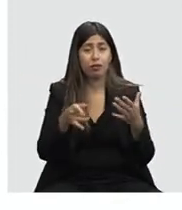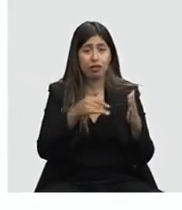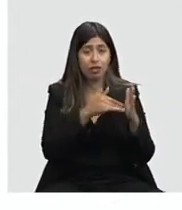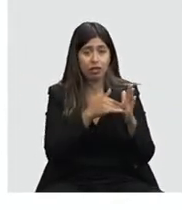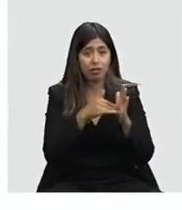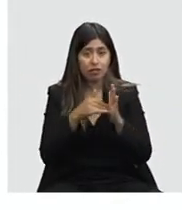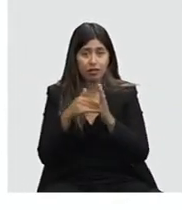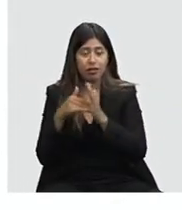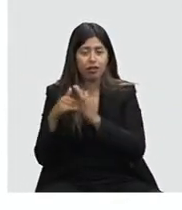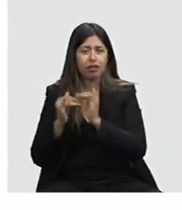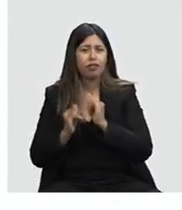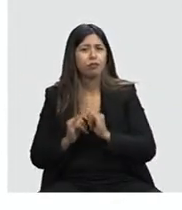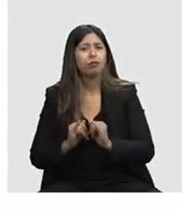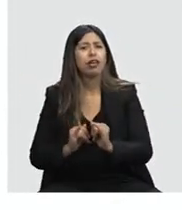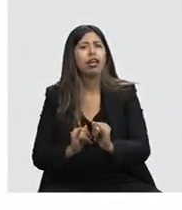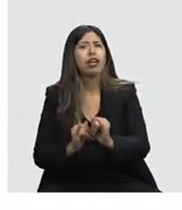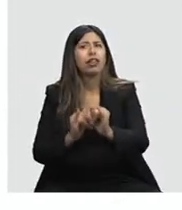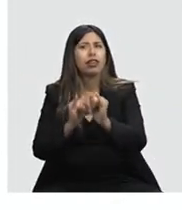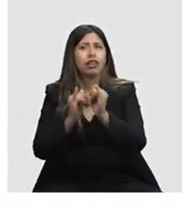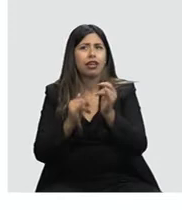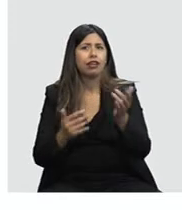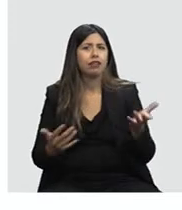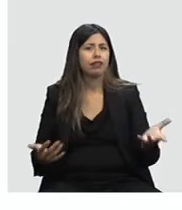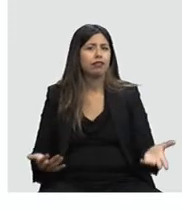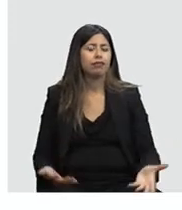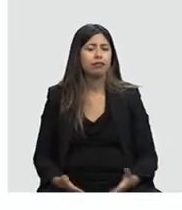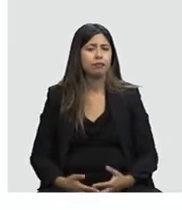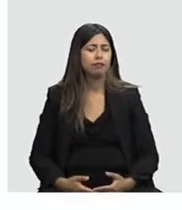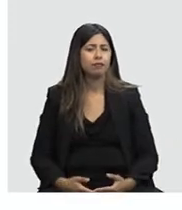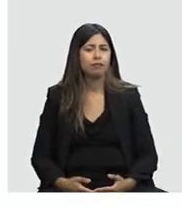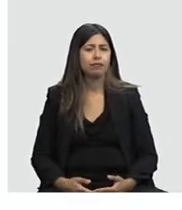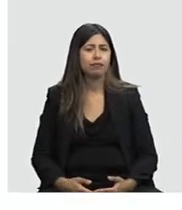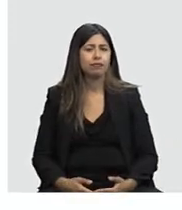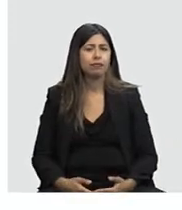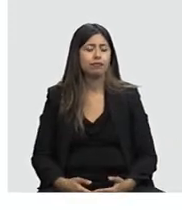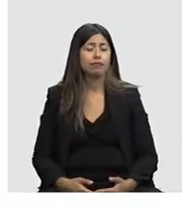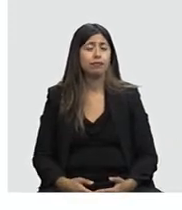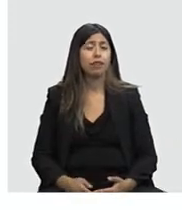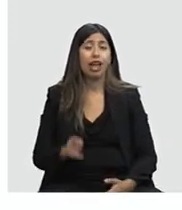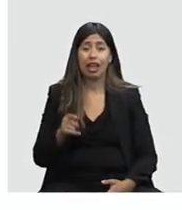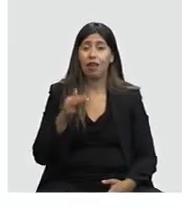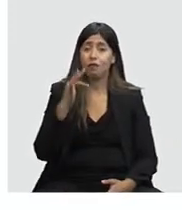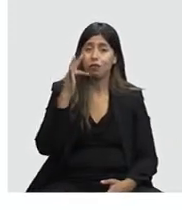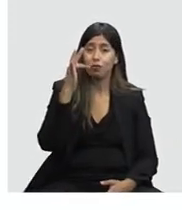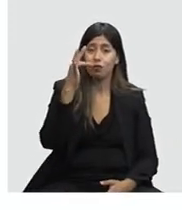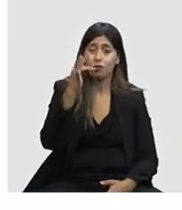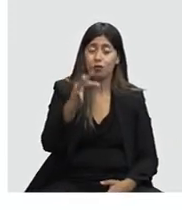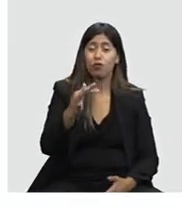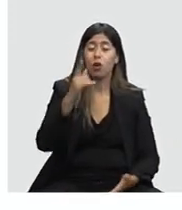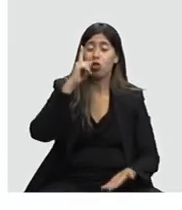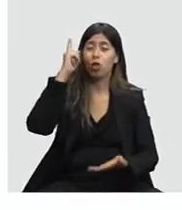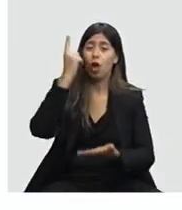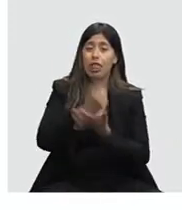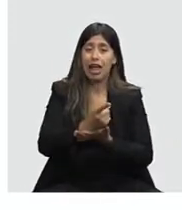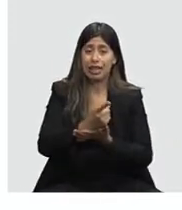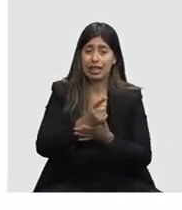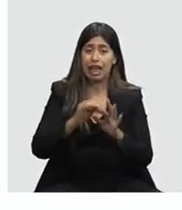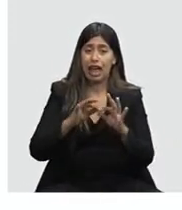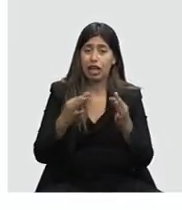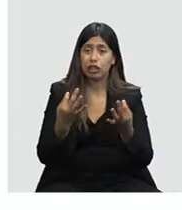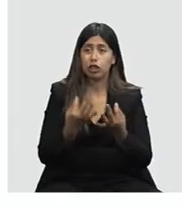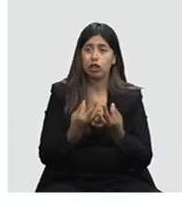into this totalitarian future would also have much in common with extinction. Just a narrow range of terrible futures remaining with no way